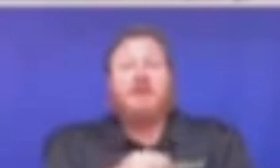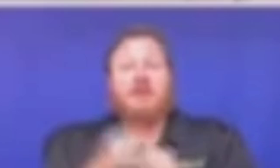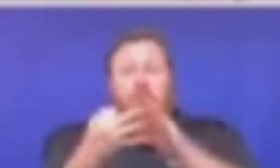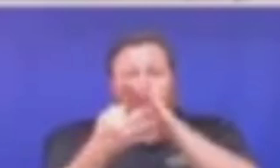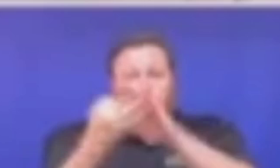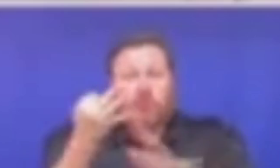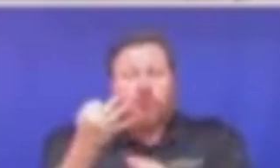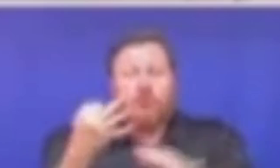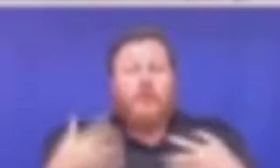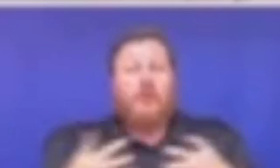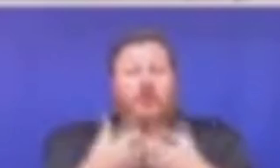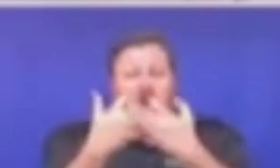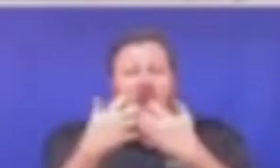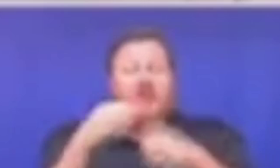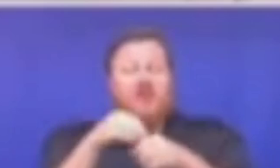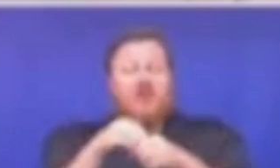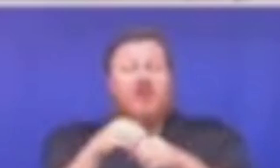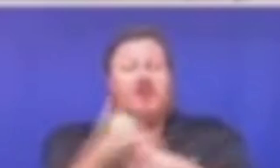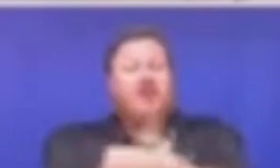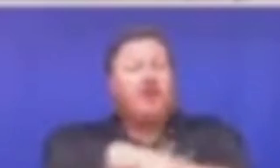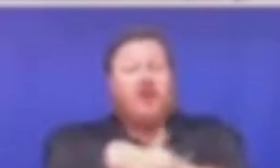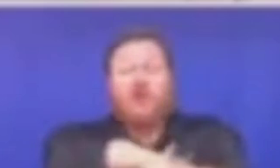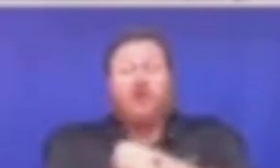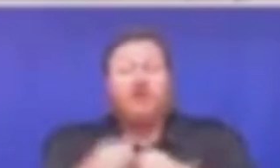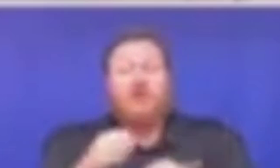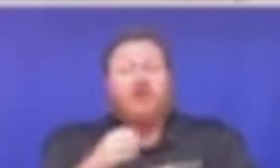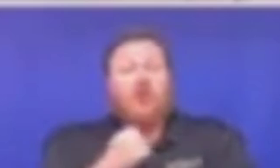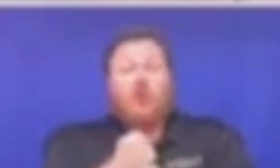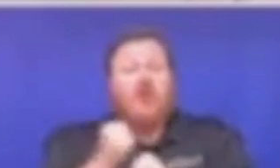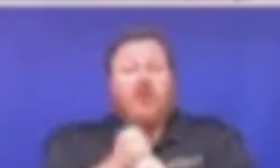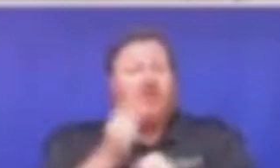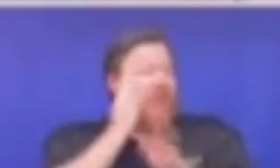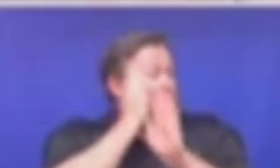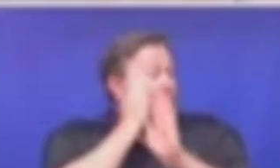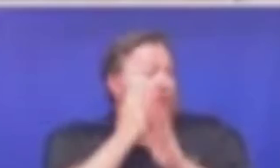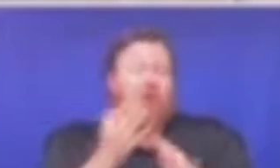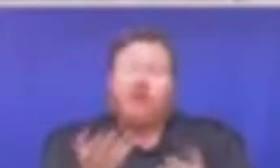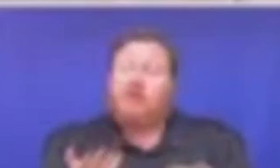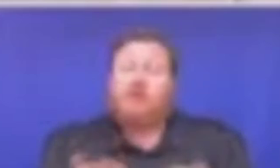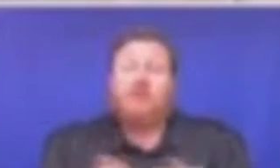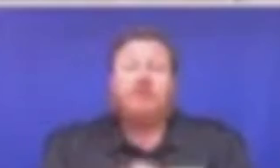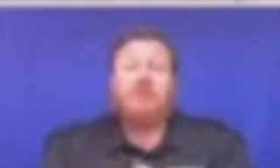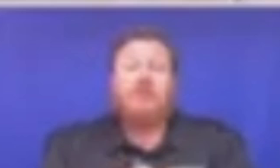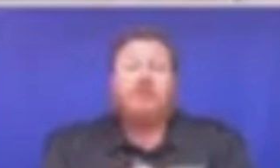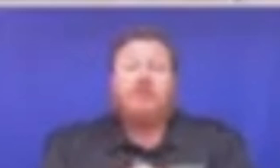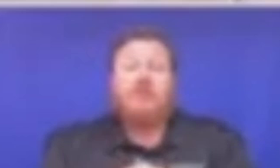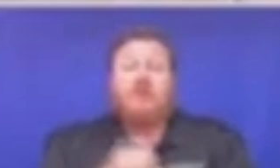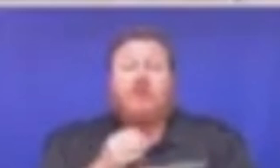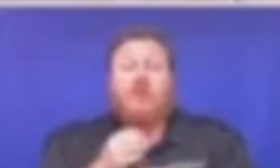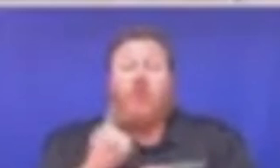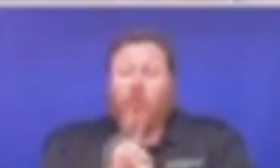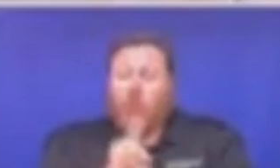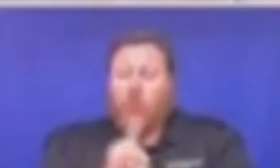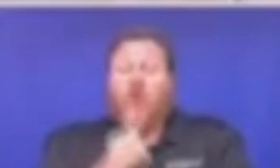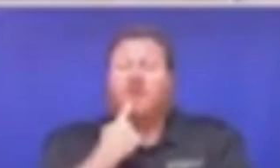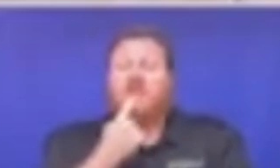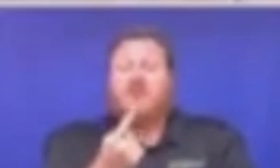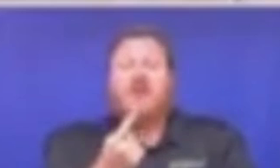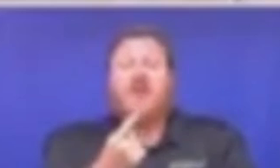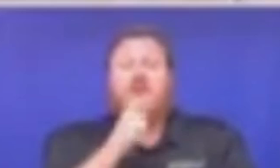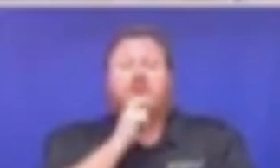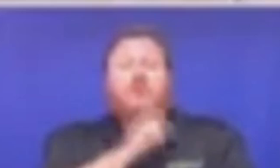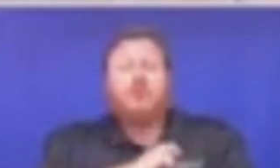challenge in our country, and we've never shied away from that. We've never shied away from saying there is